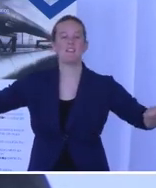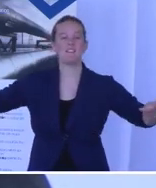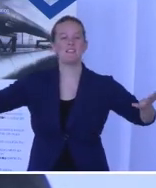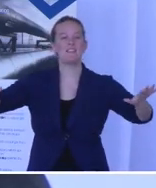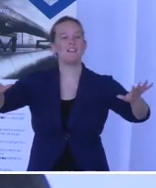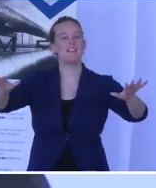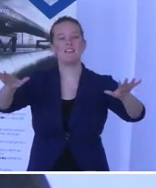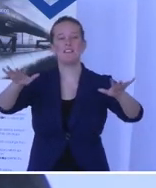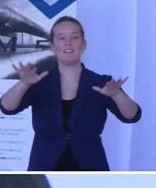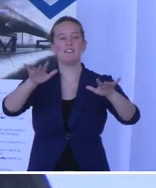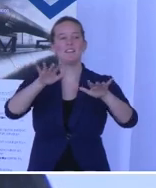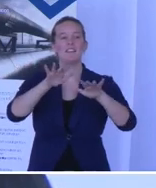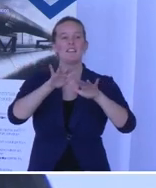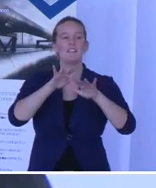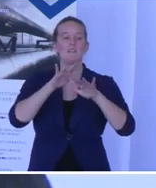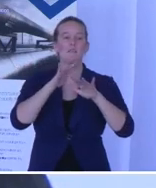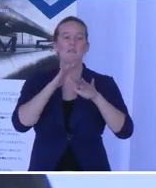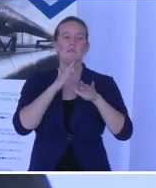America,